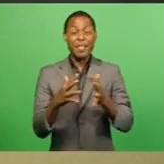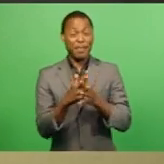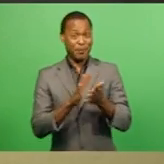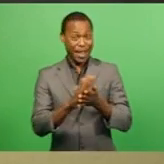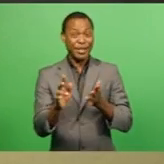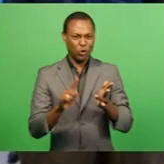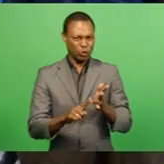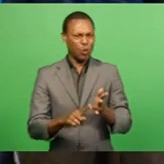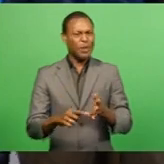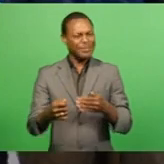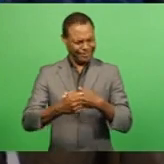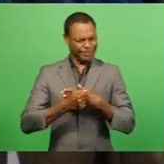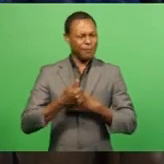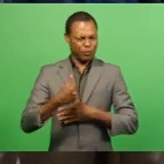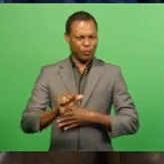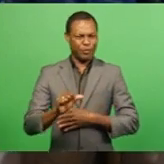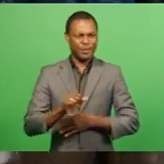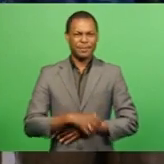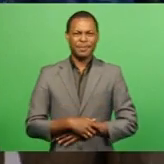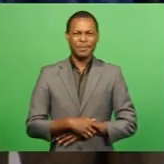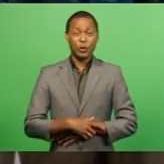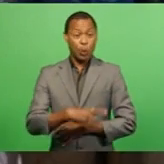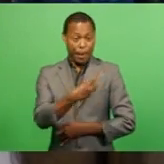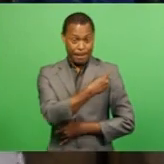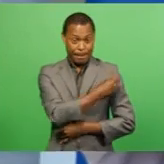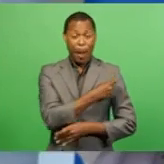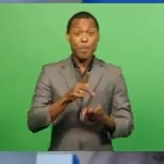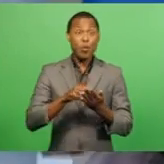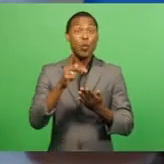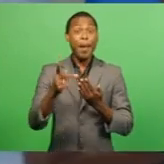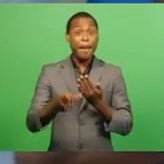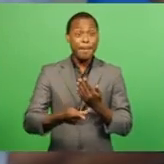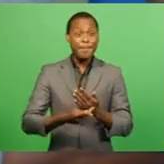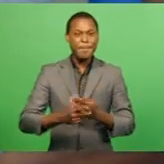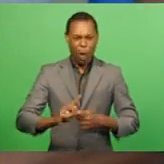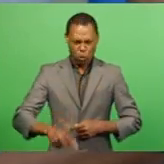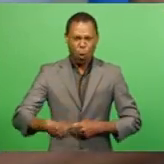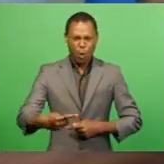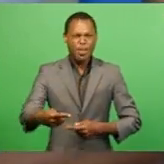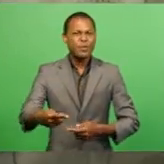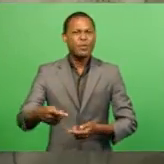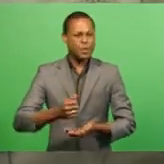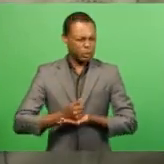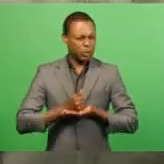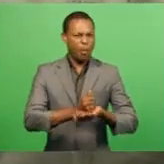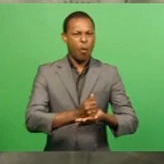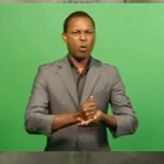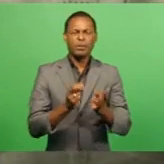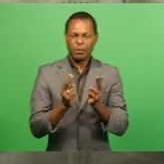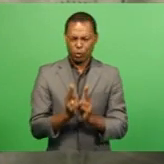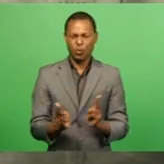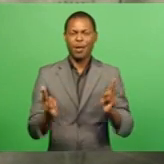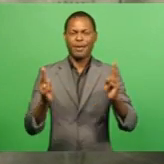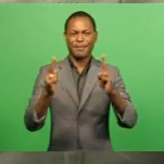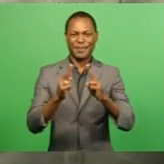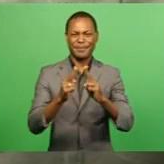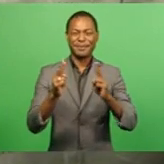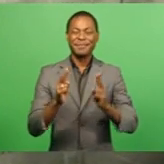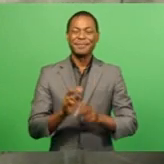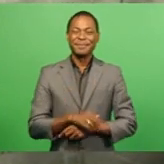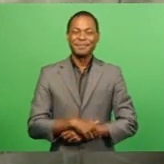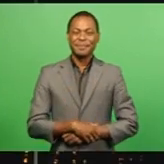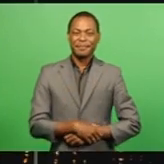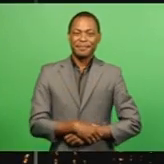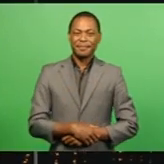them to use. The vaccination program for Fiji will continue to be supported by the UN. Philippe Naikaso,